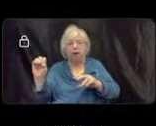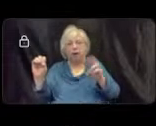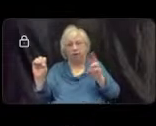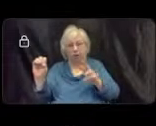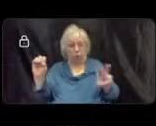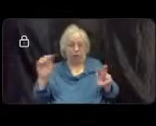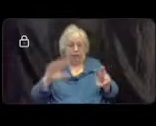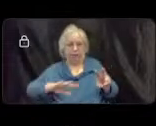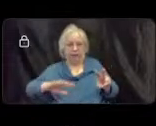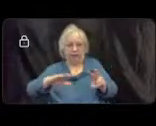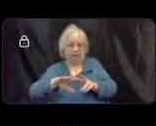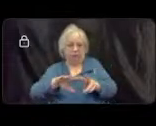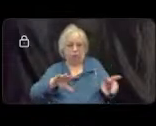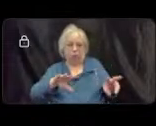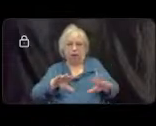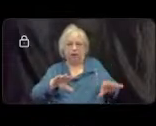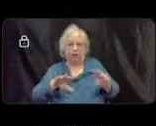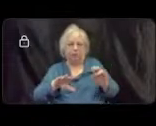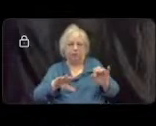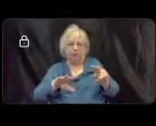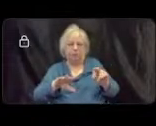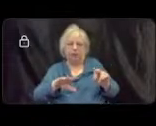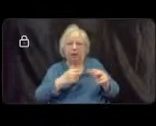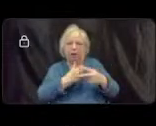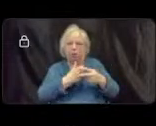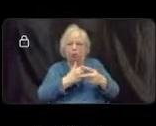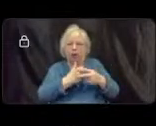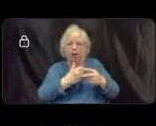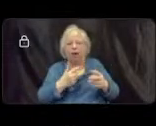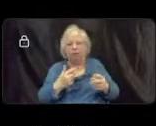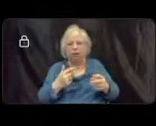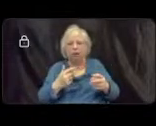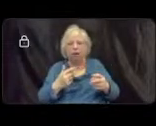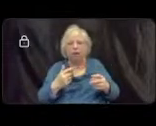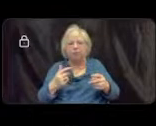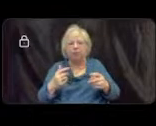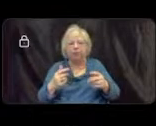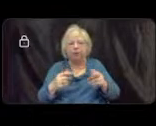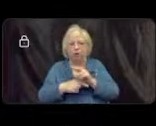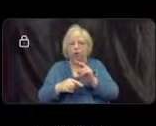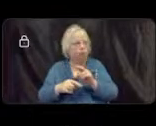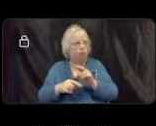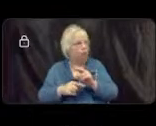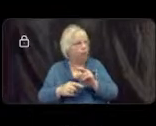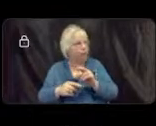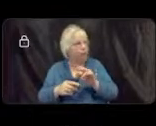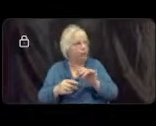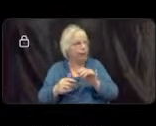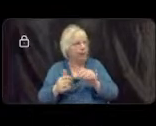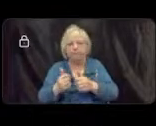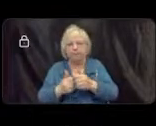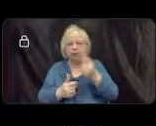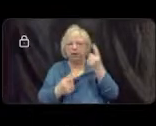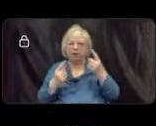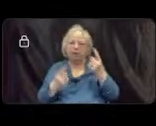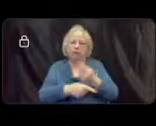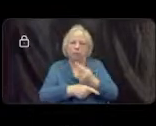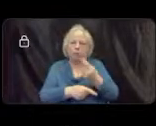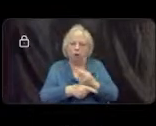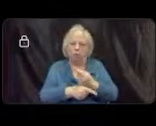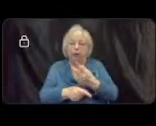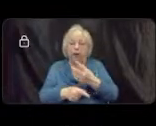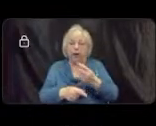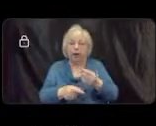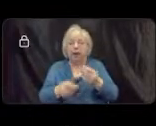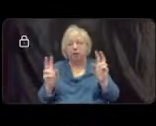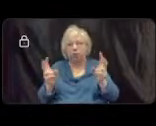of this site, as well as a mini warehouse to the north. Those are all uses which are usually considered appropriate in